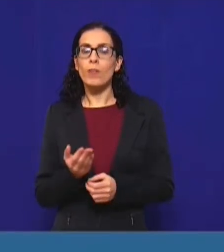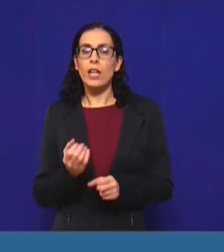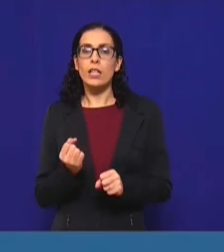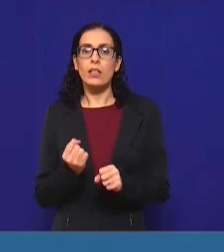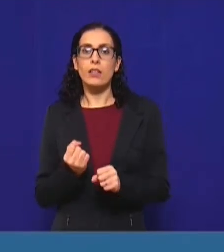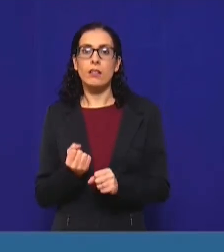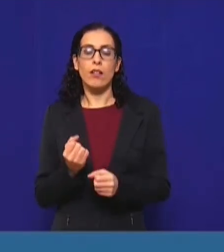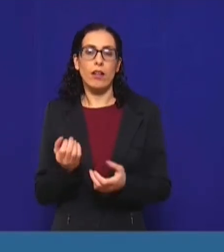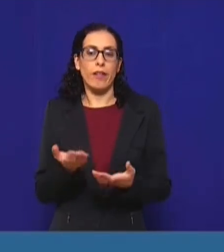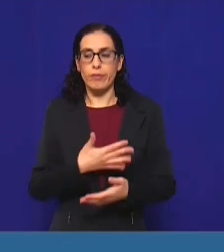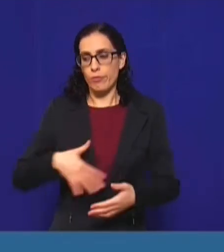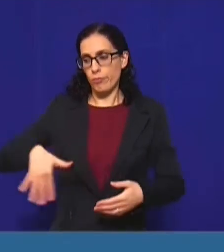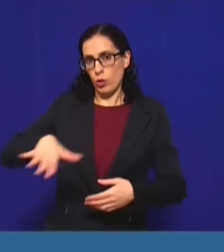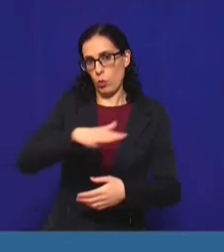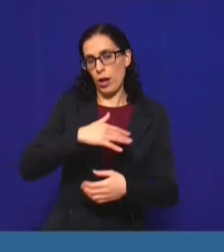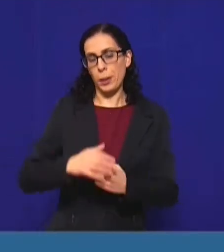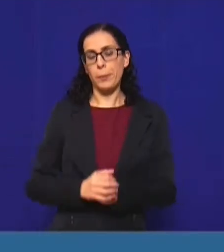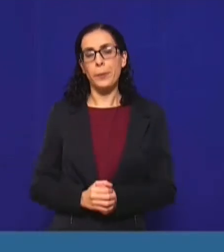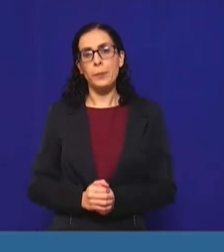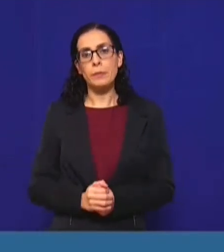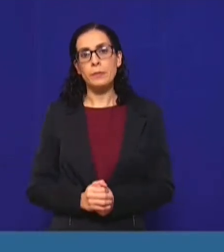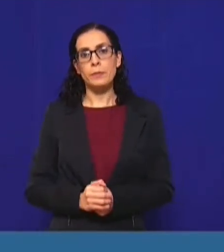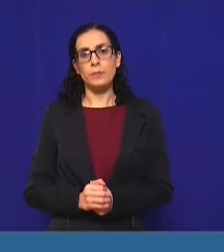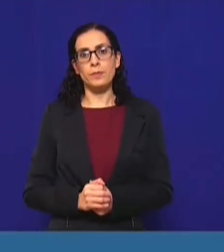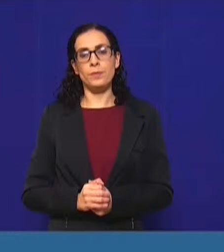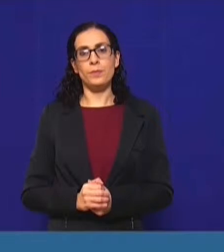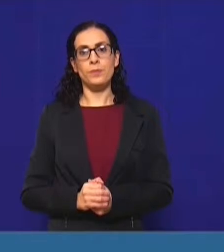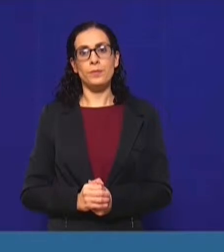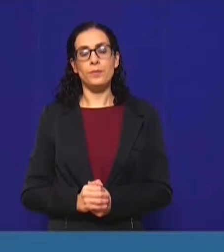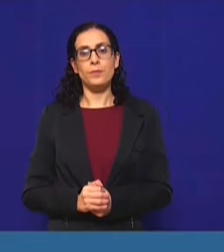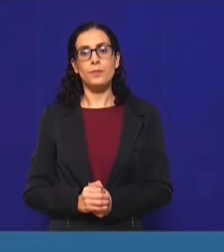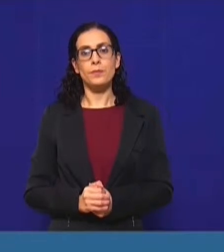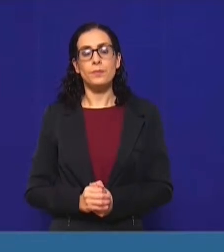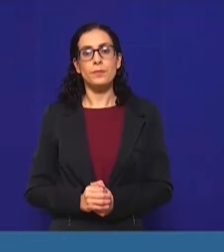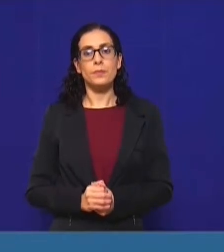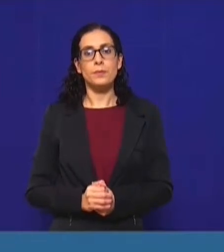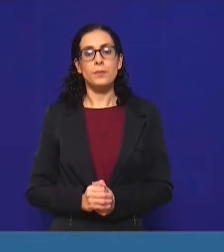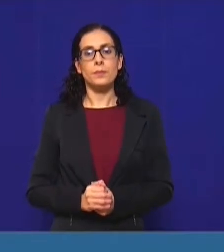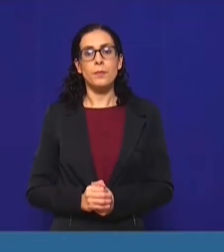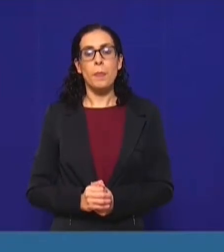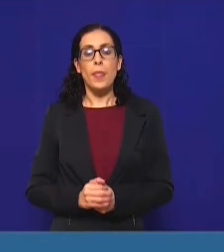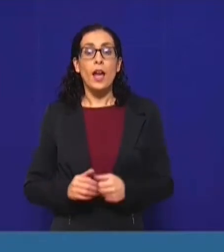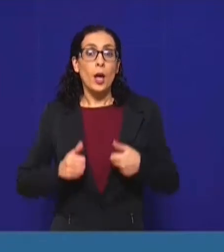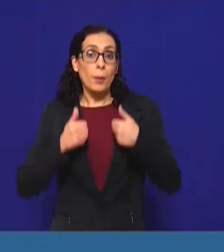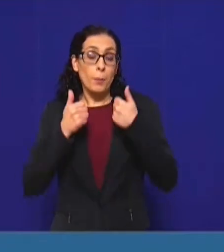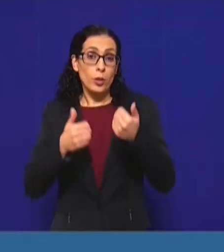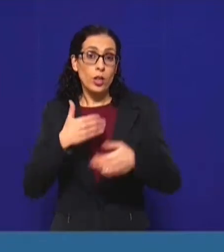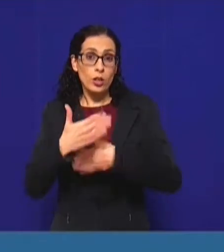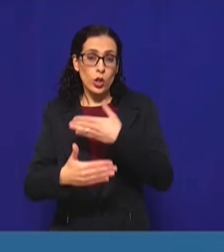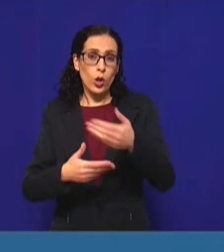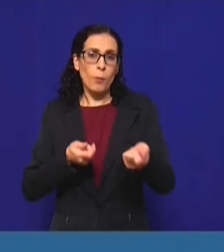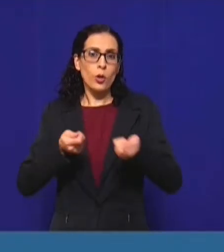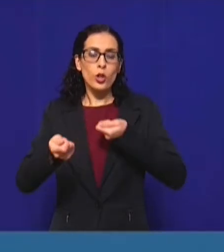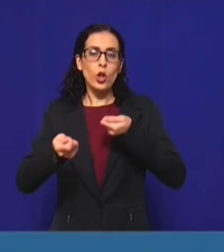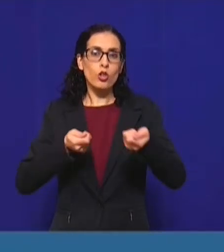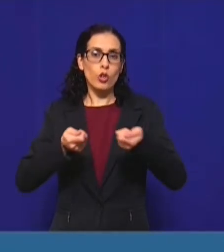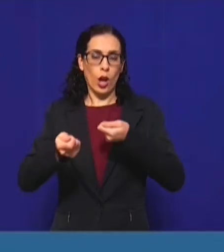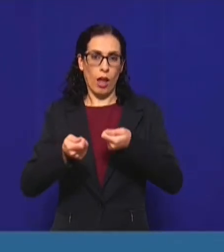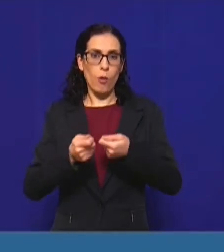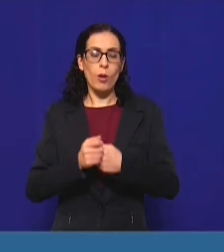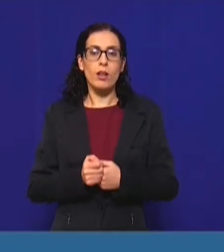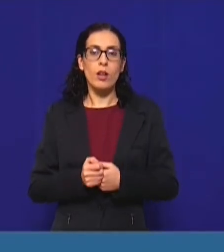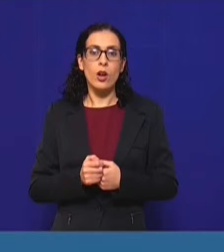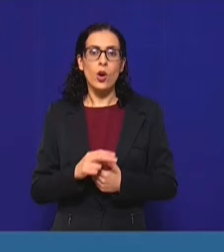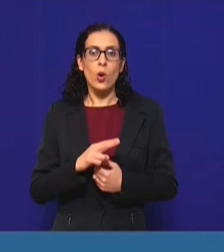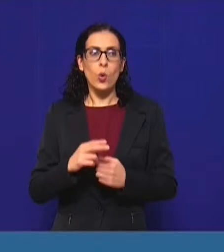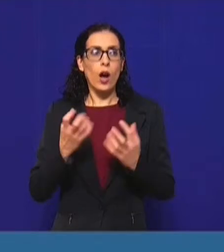għandek. Nafu wkoll kemm huwa importanti li aħna nibqgħu nikkontrollaw dak li ġej minn barra u għalhekk hemm dik